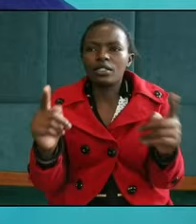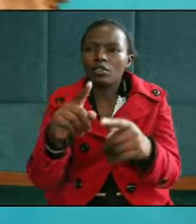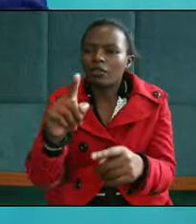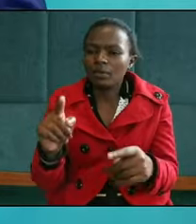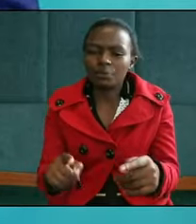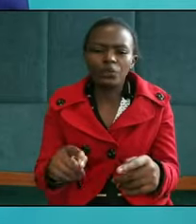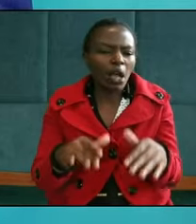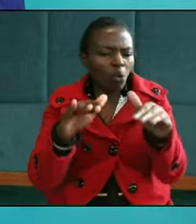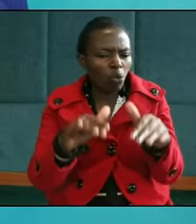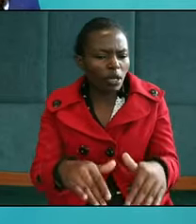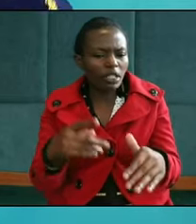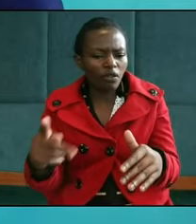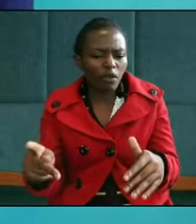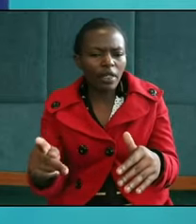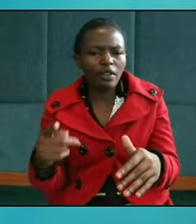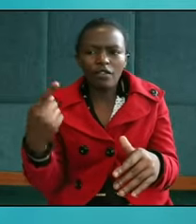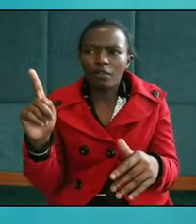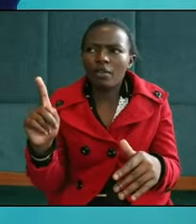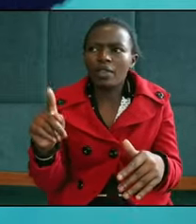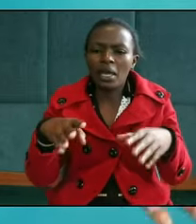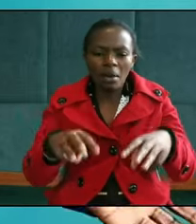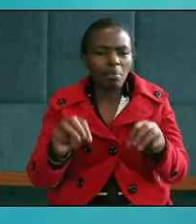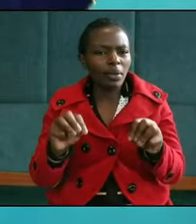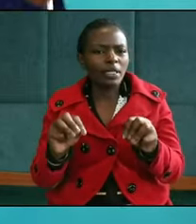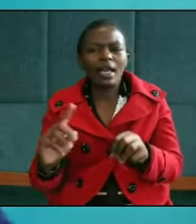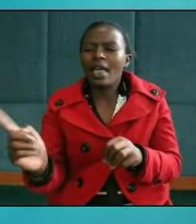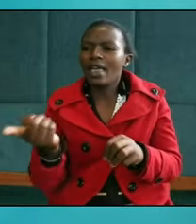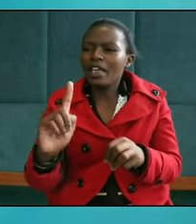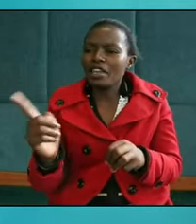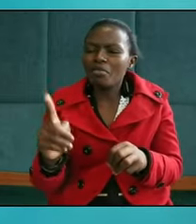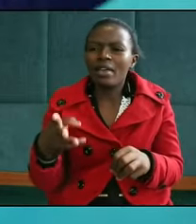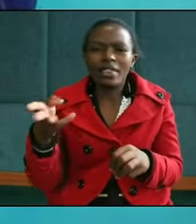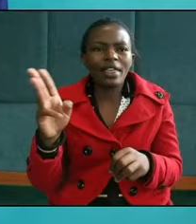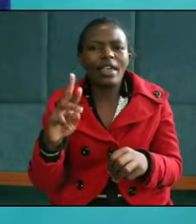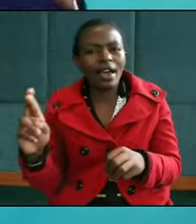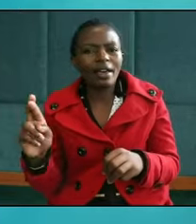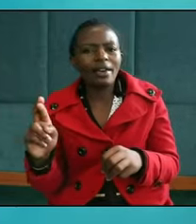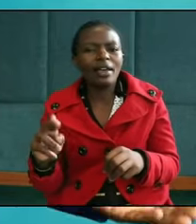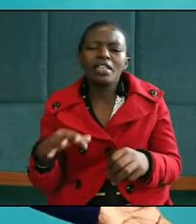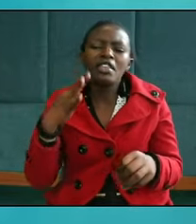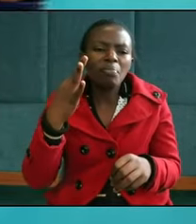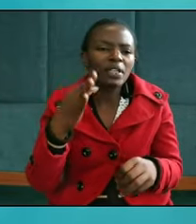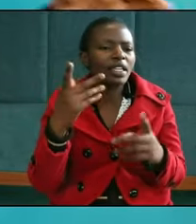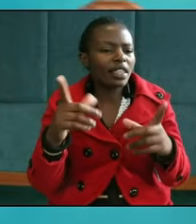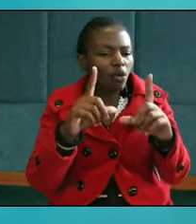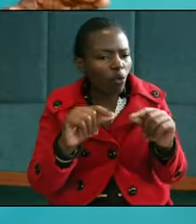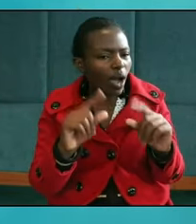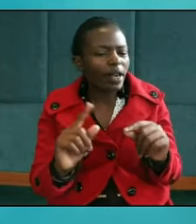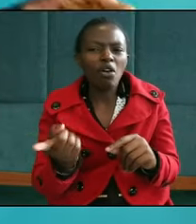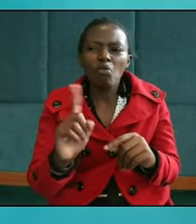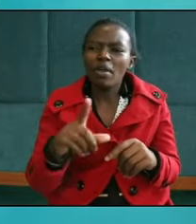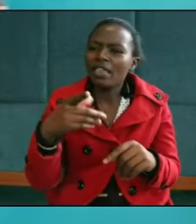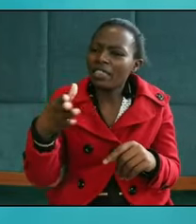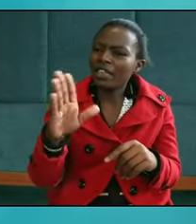Master wherever they may be. You don't have to be pastor to stand here. You don't have to be elder. But wherever you